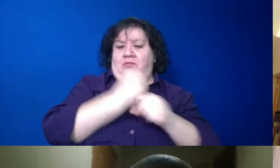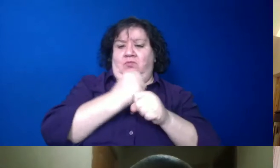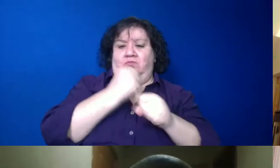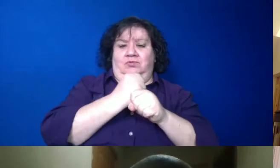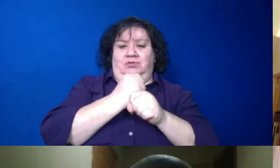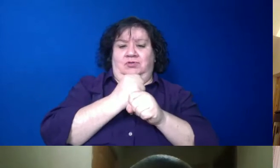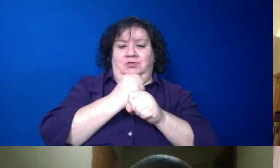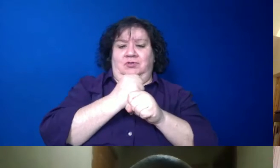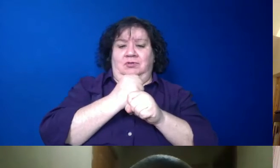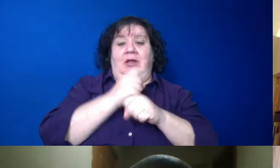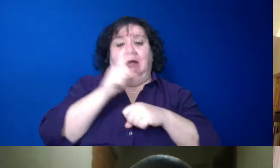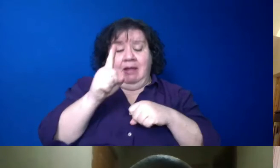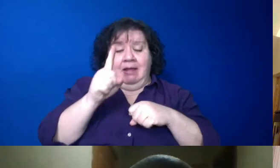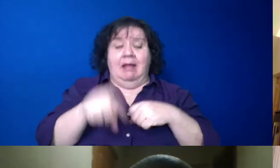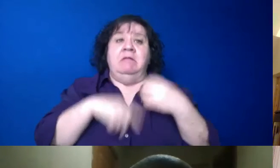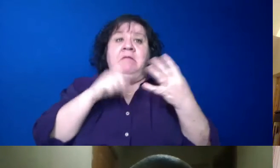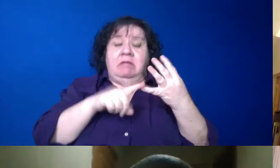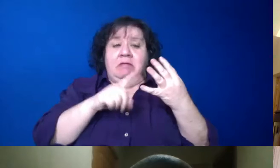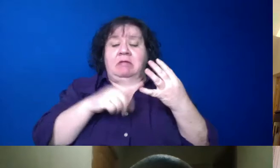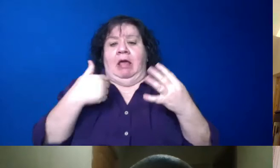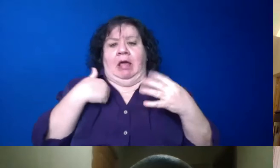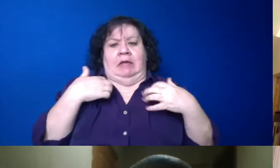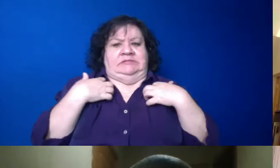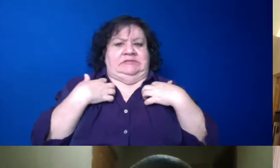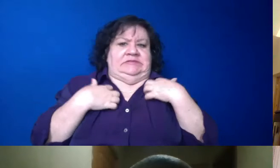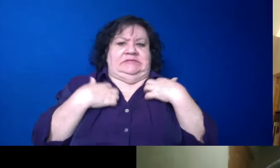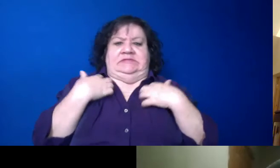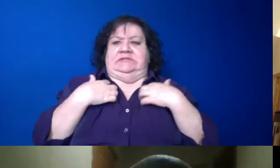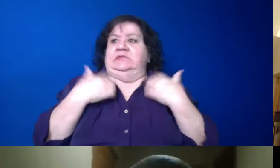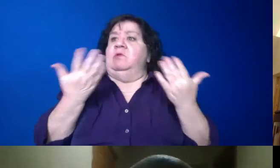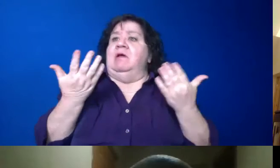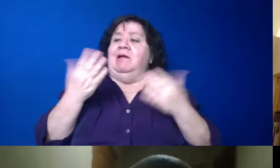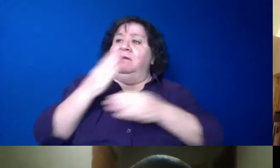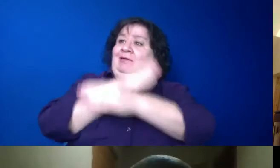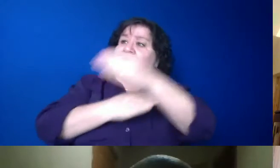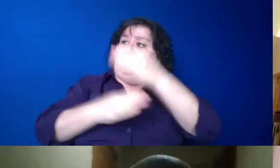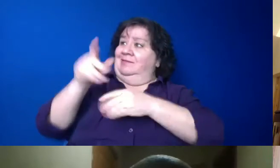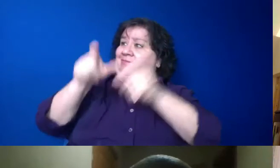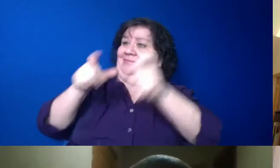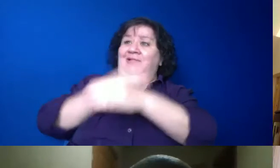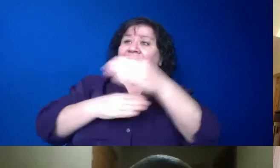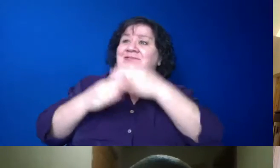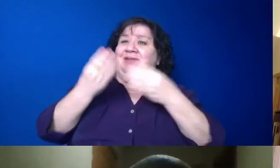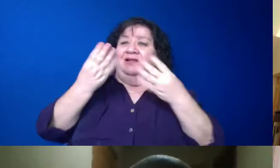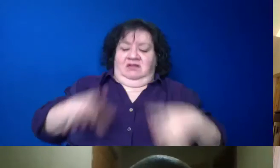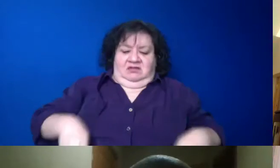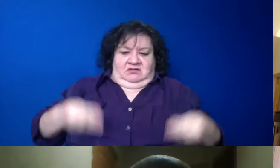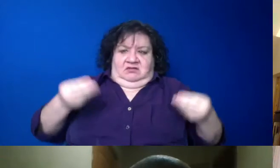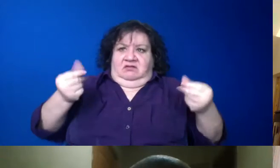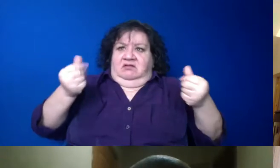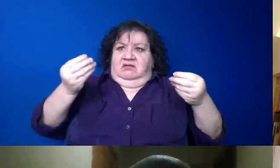other intersecting identities. And I think we need fresh approaches to this